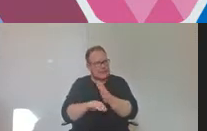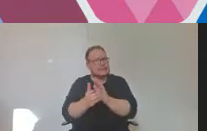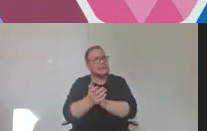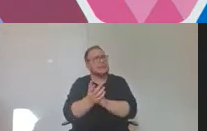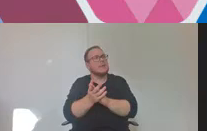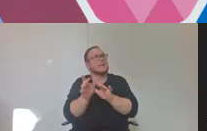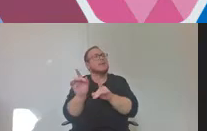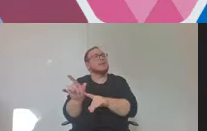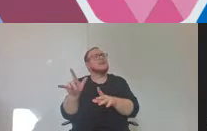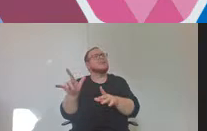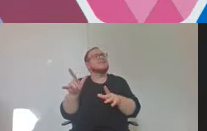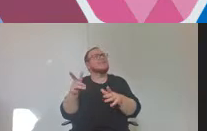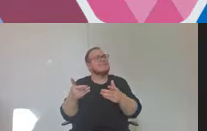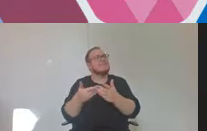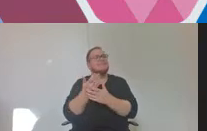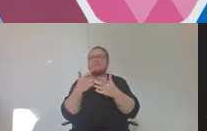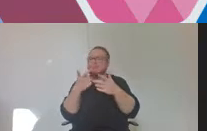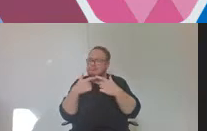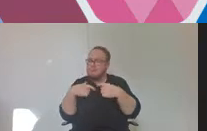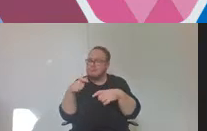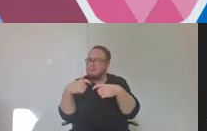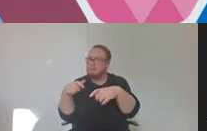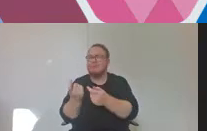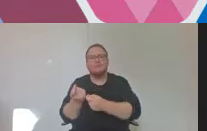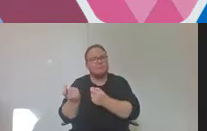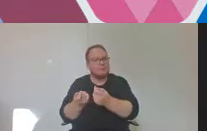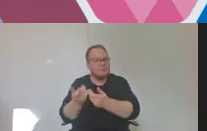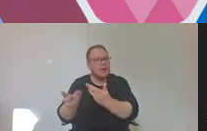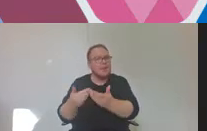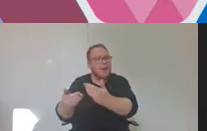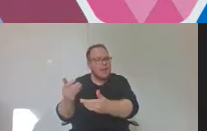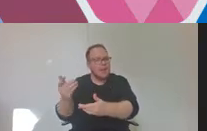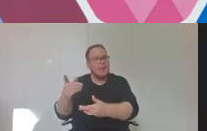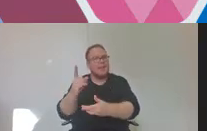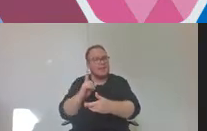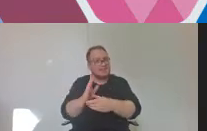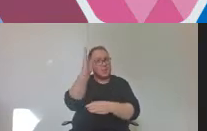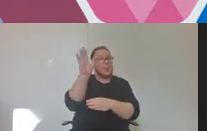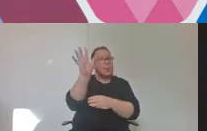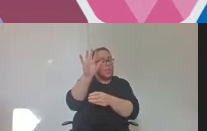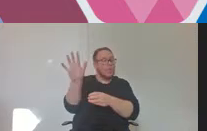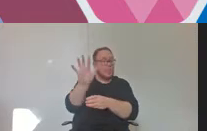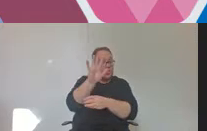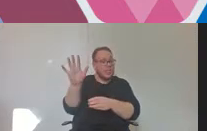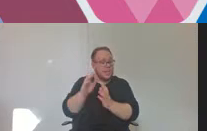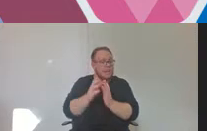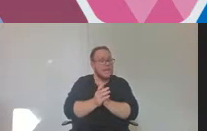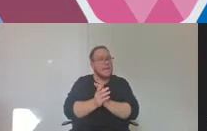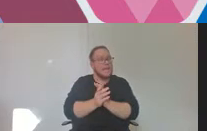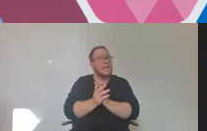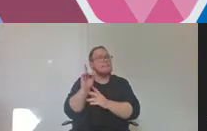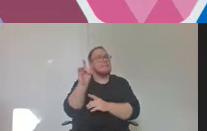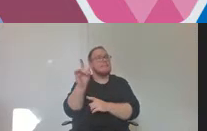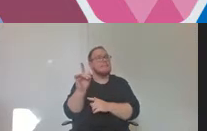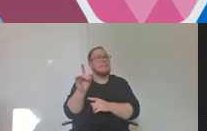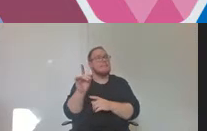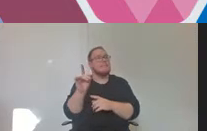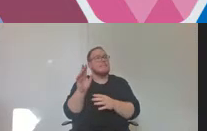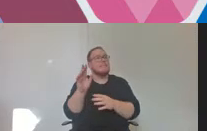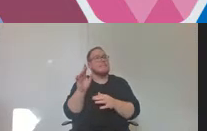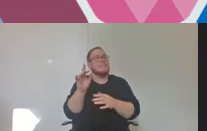is up and running well, particularly in the north of the county. It is a centre that's a